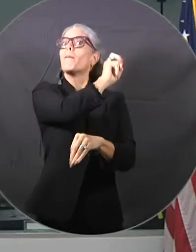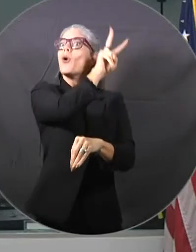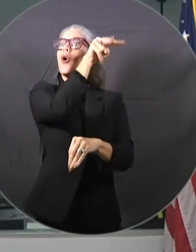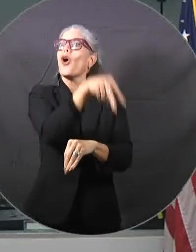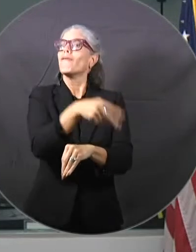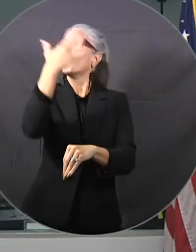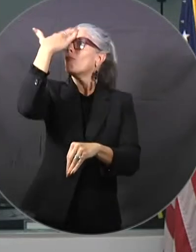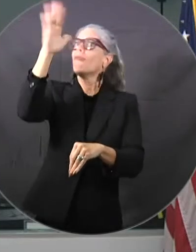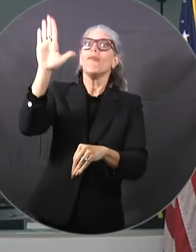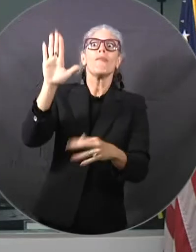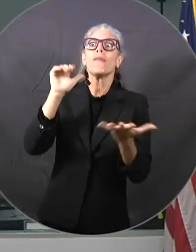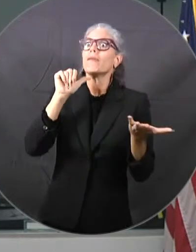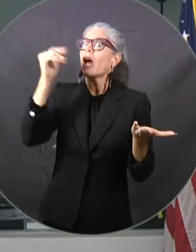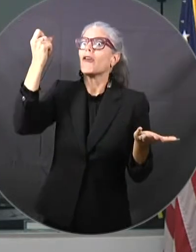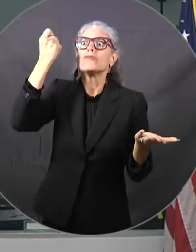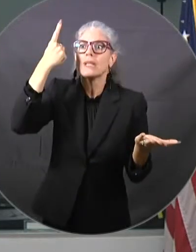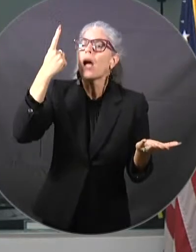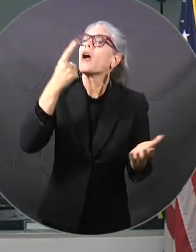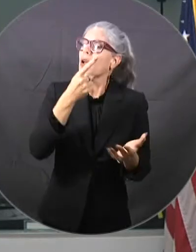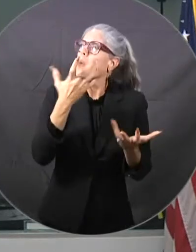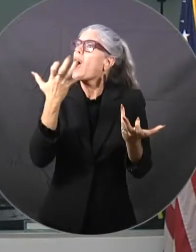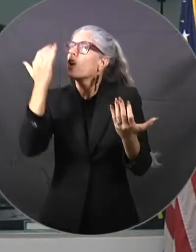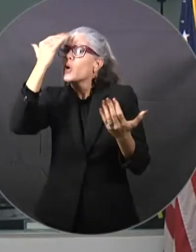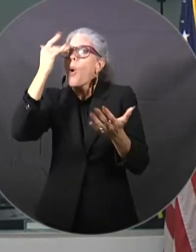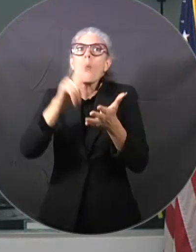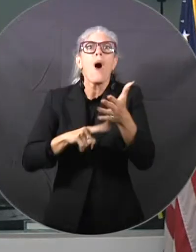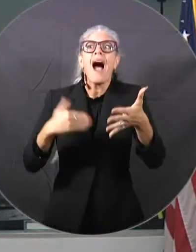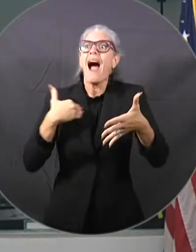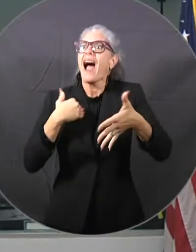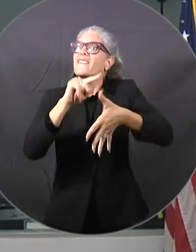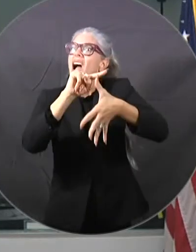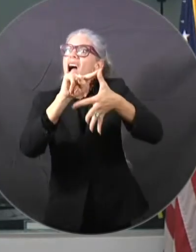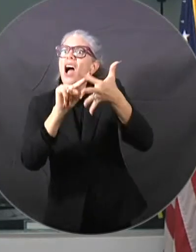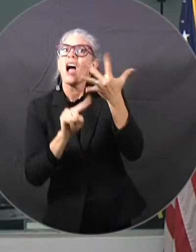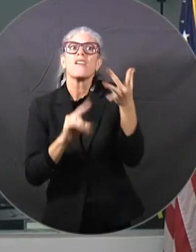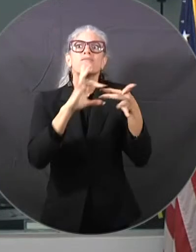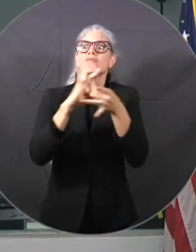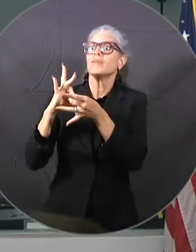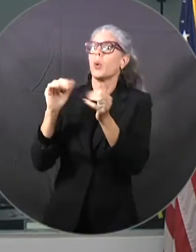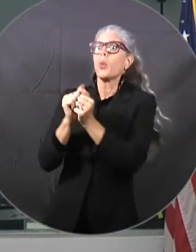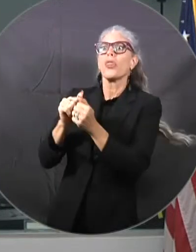of everything that's related to hurricane events, please go to